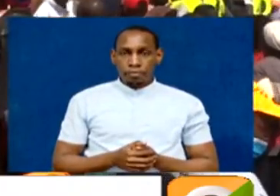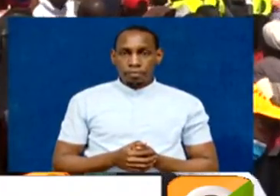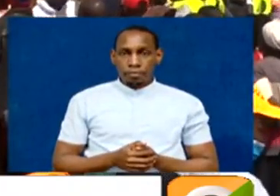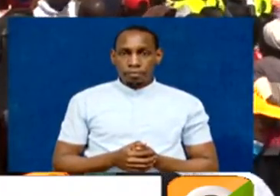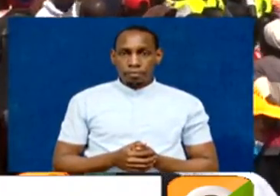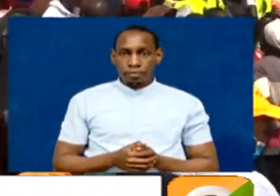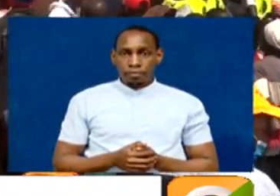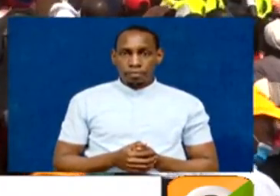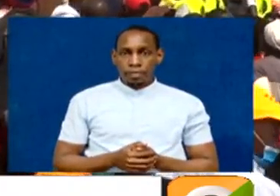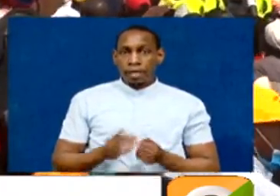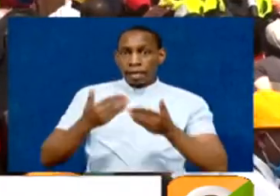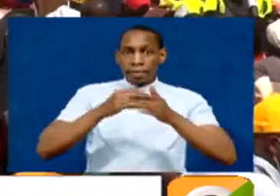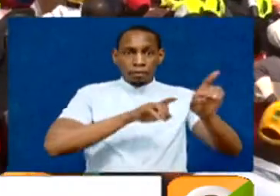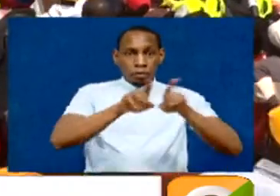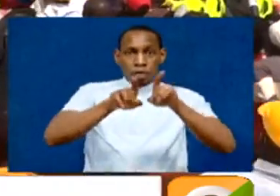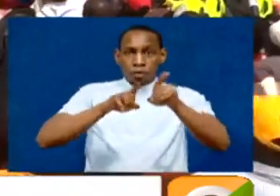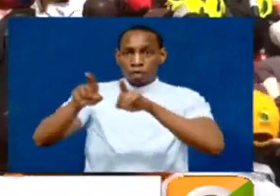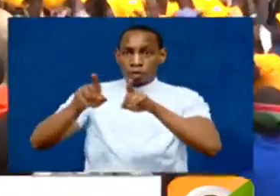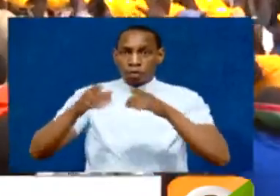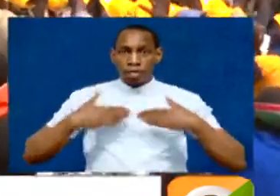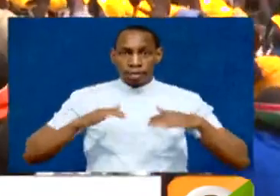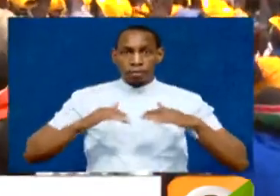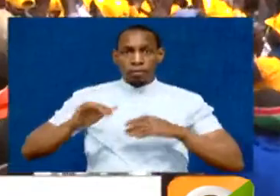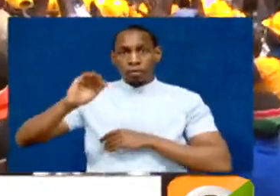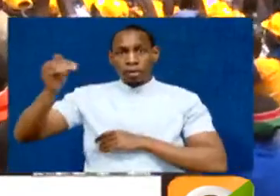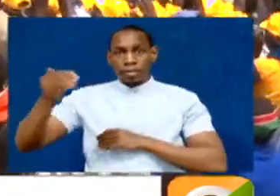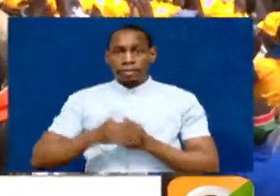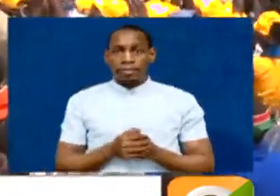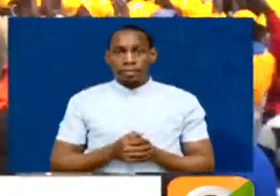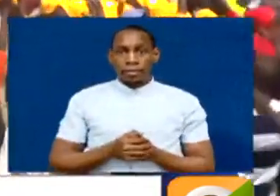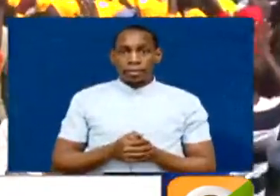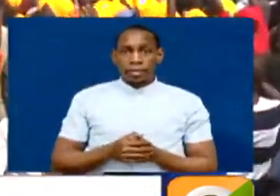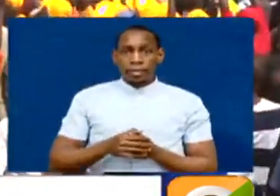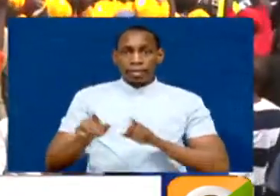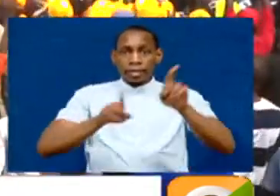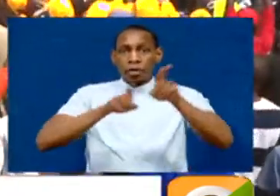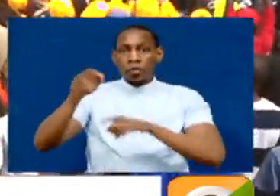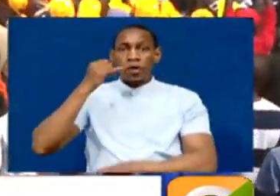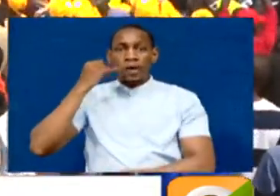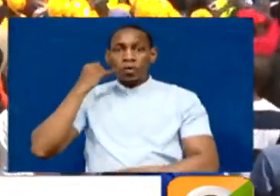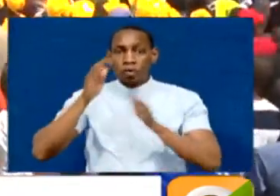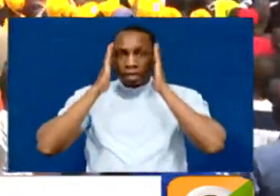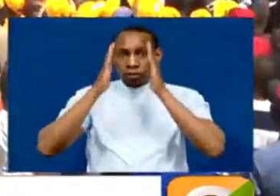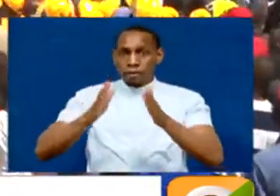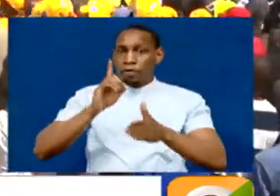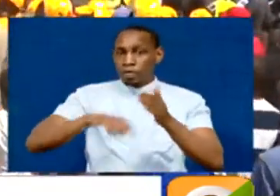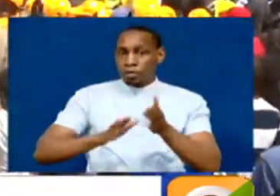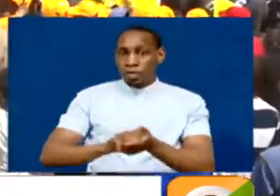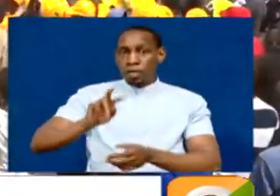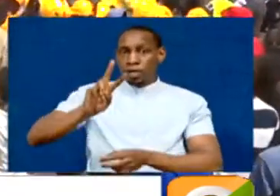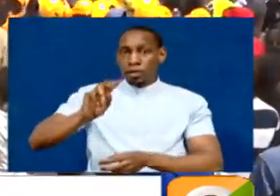County before touring Samburu County. The visit in Nakuru focusing heavily on